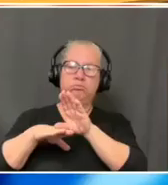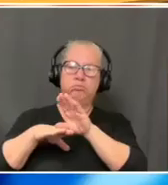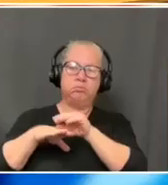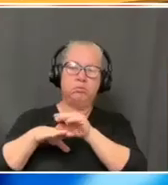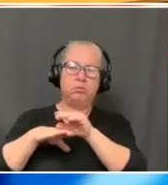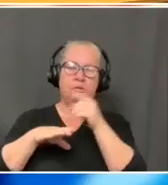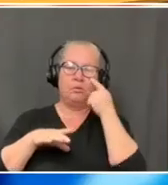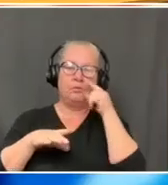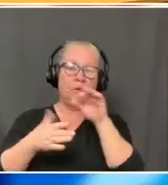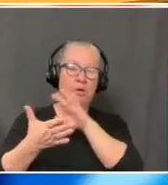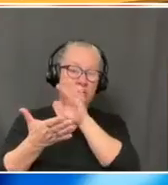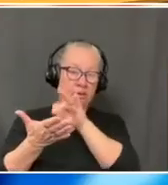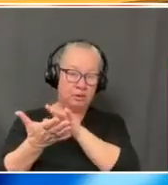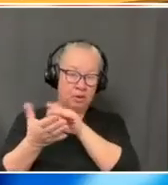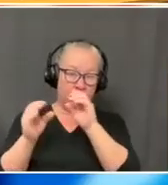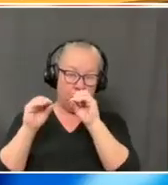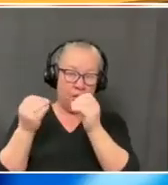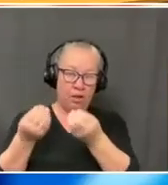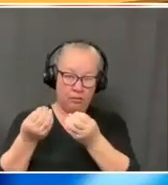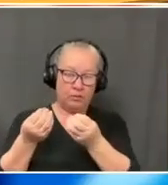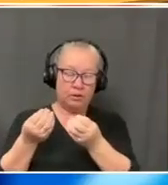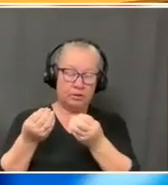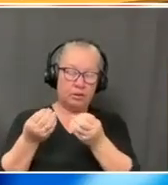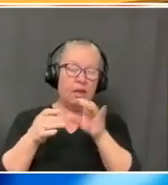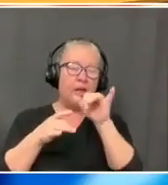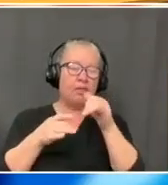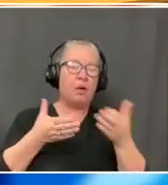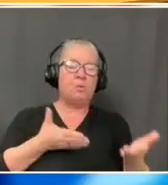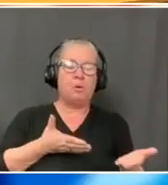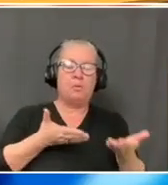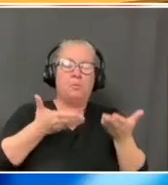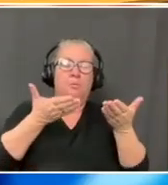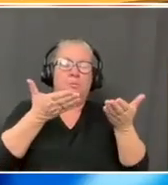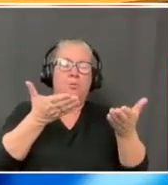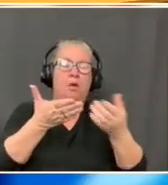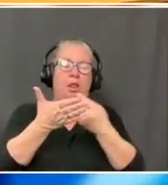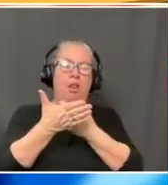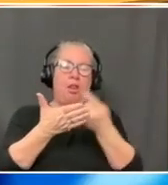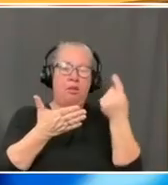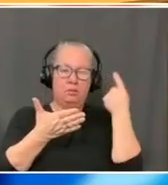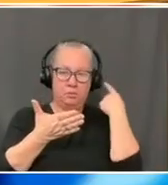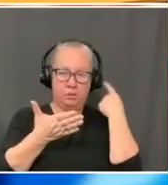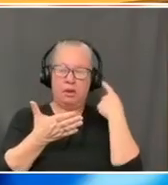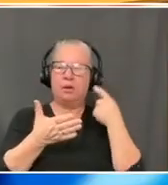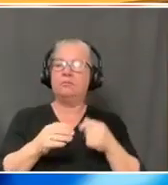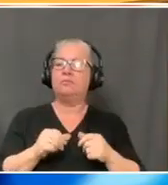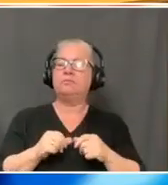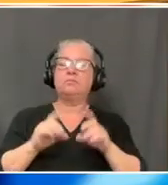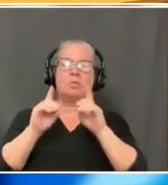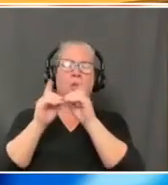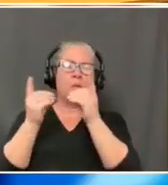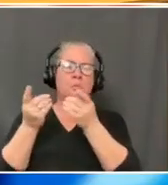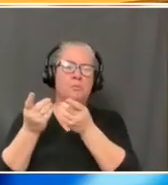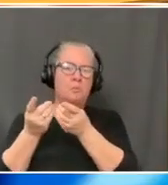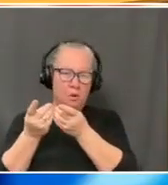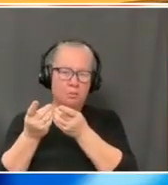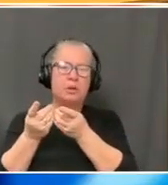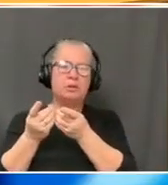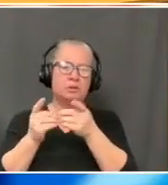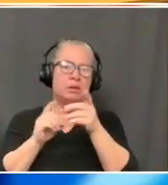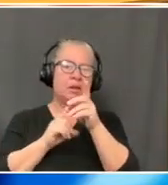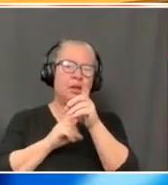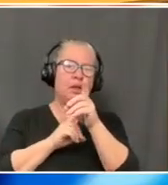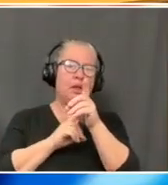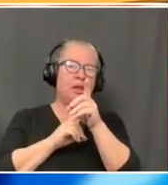positions that were brought forward to the board last week. But departments and divisions also made reductions in these areas. And so